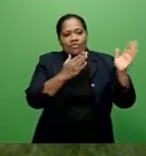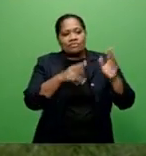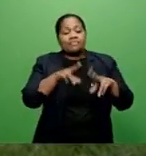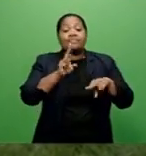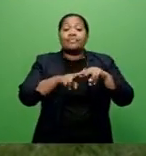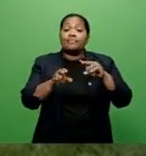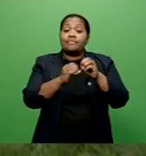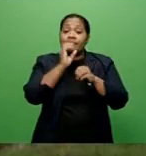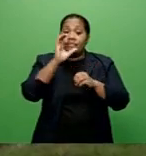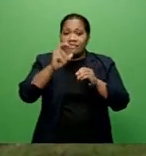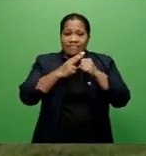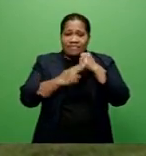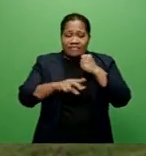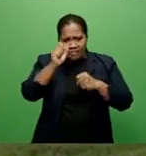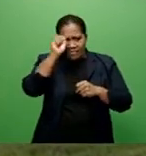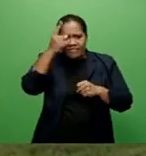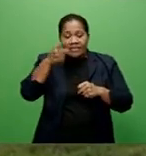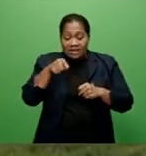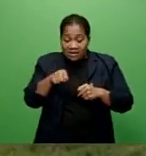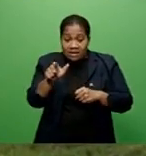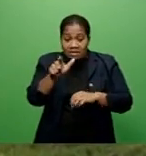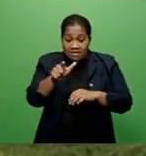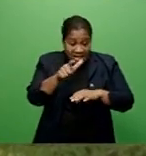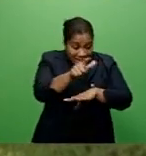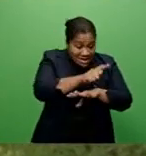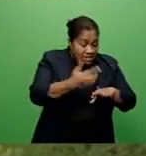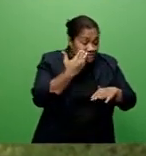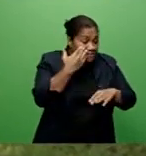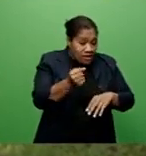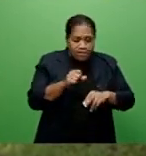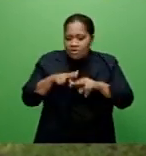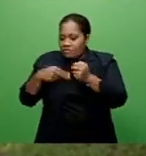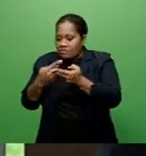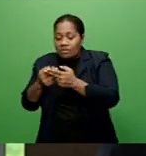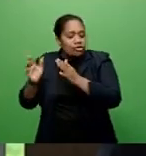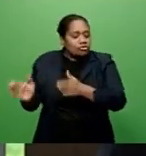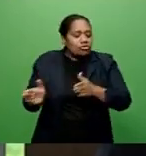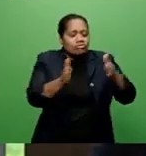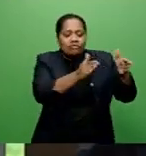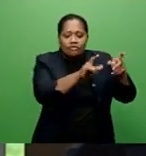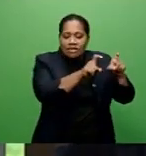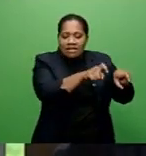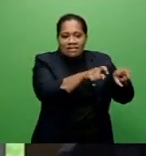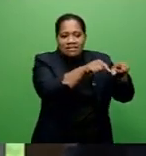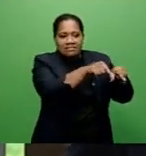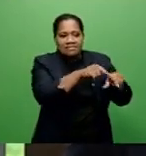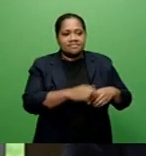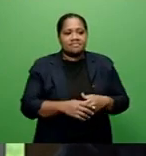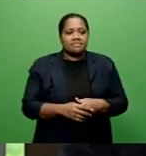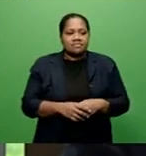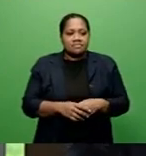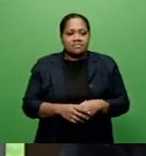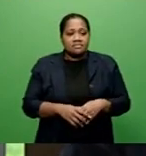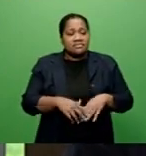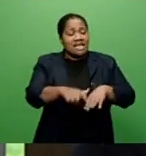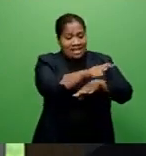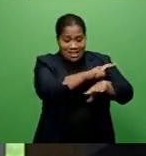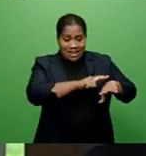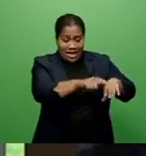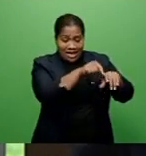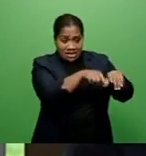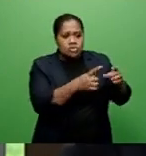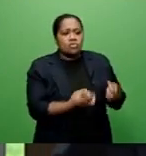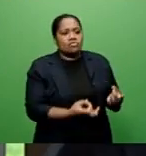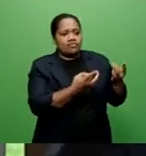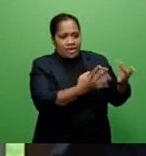understands a piece of land has been identified for the families to move to temporarily. The piece of land is ready. We have set